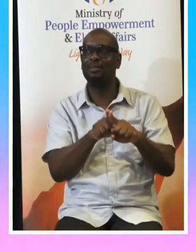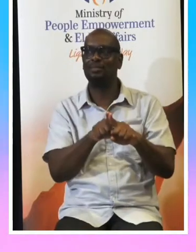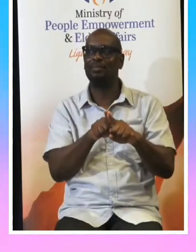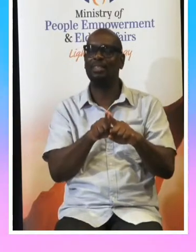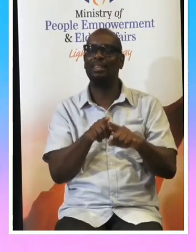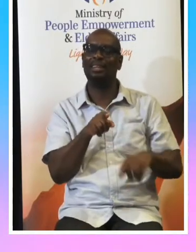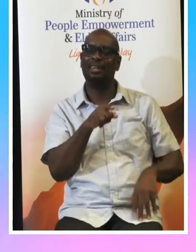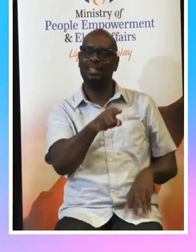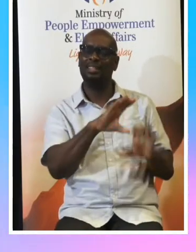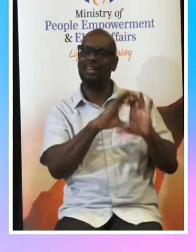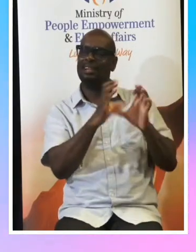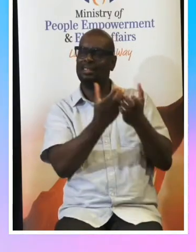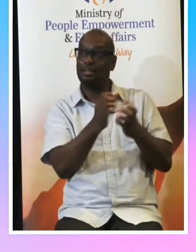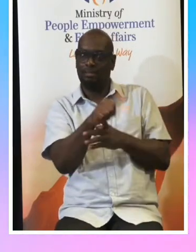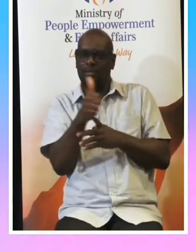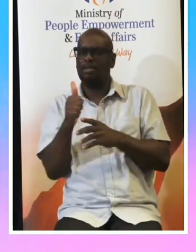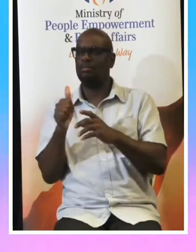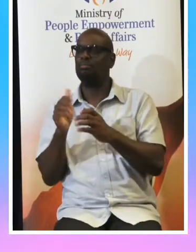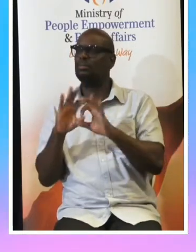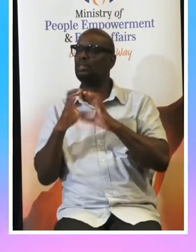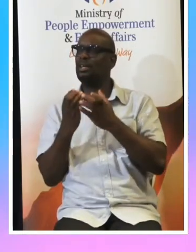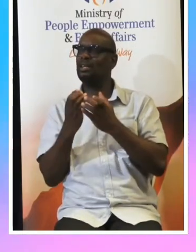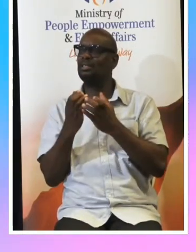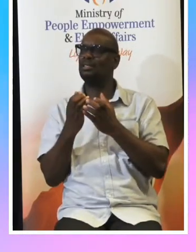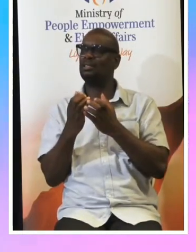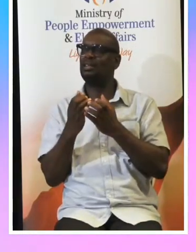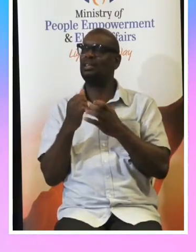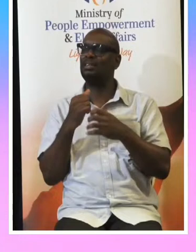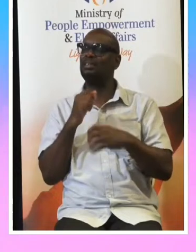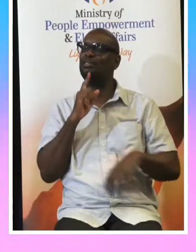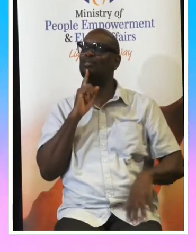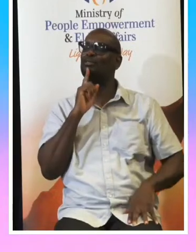That class and others underscored for me what I always knew,